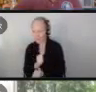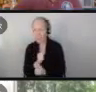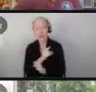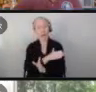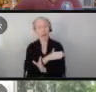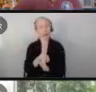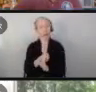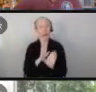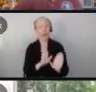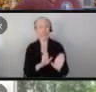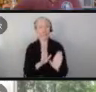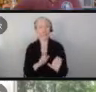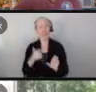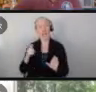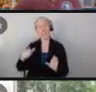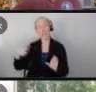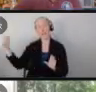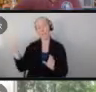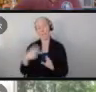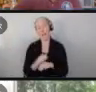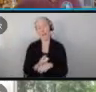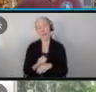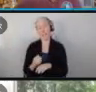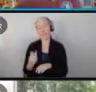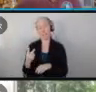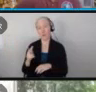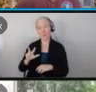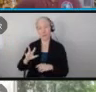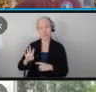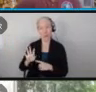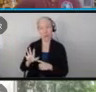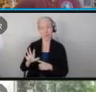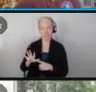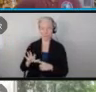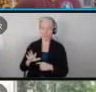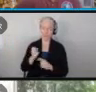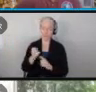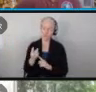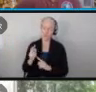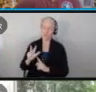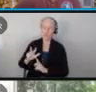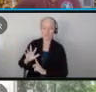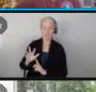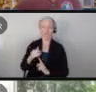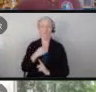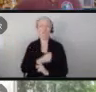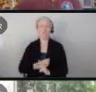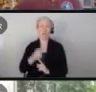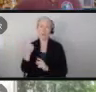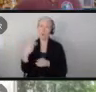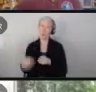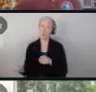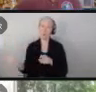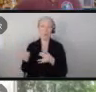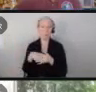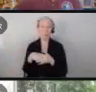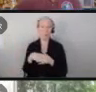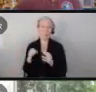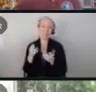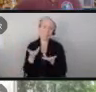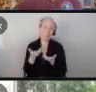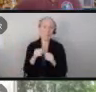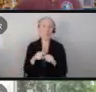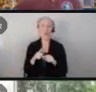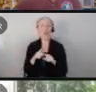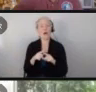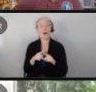are scheduled to rejoin back at 12:35. Apologize, that's a little bit shorter break than anticipated. There have been some